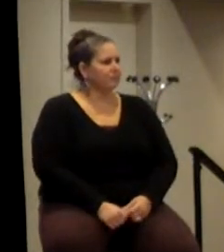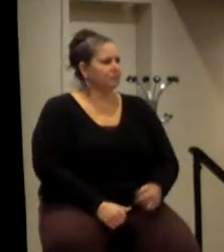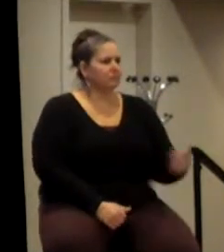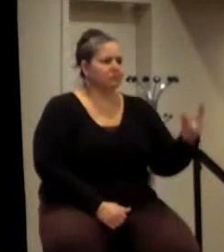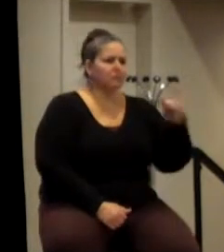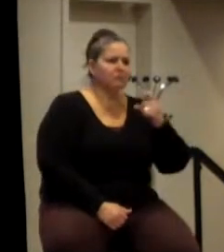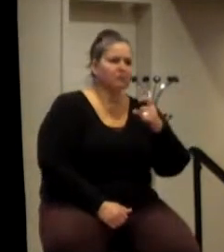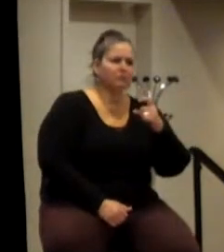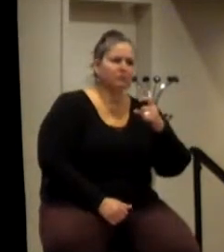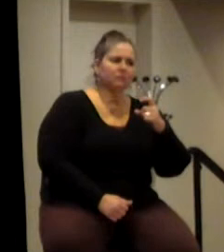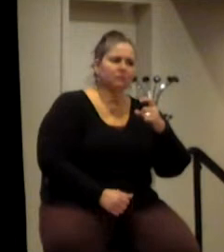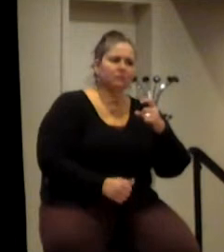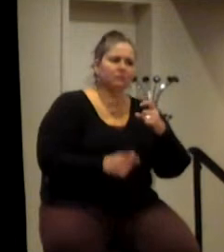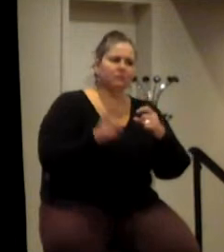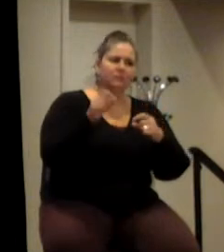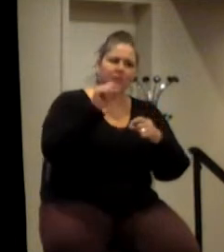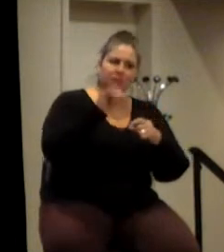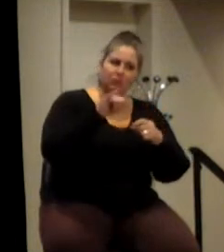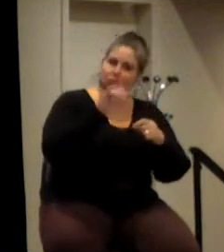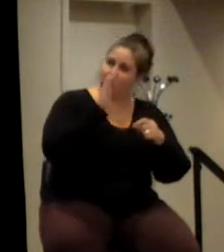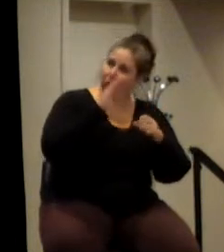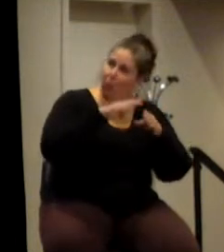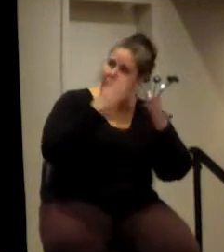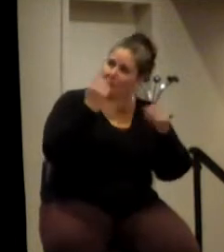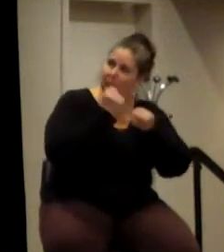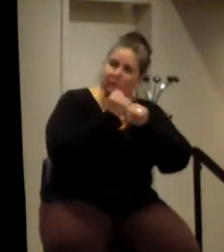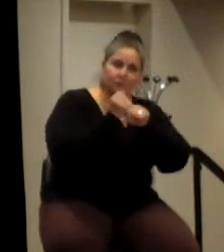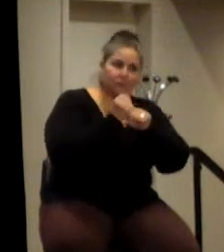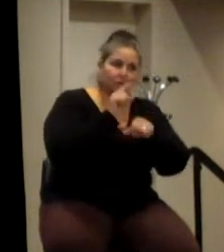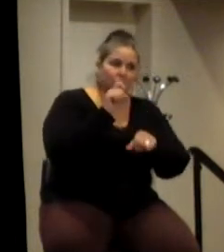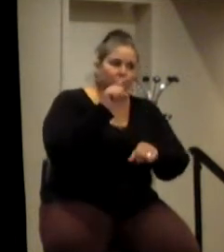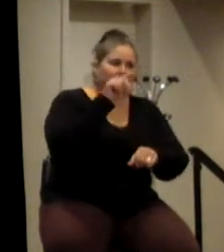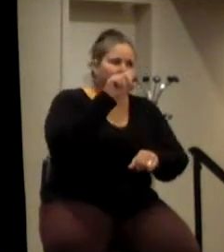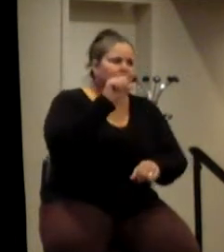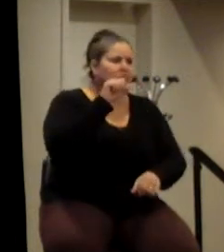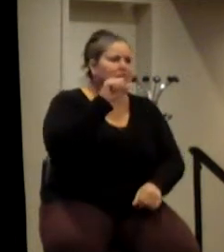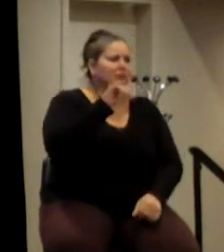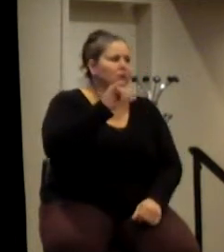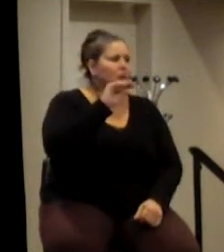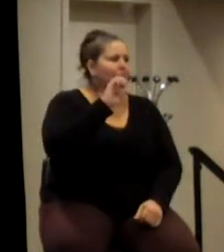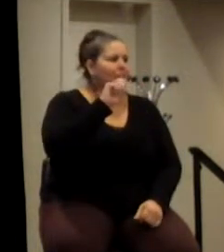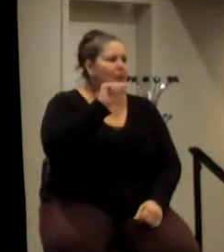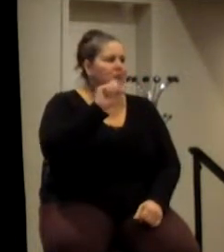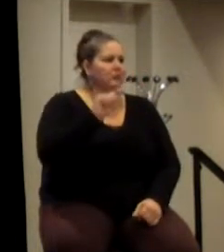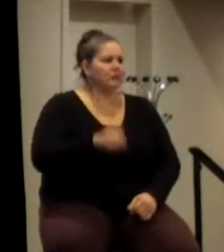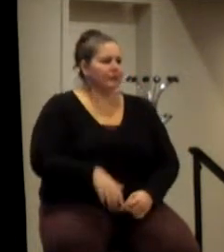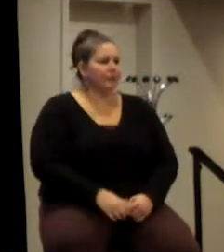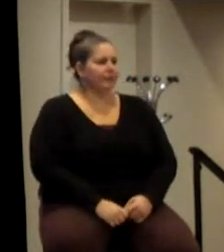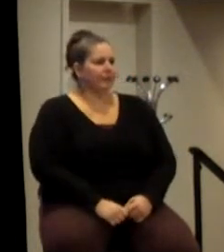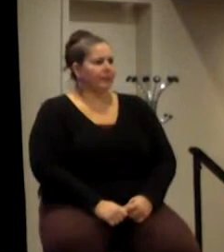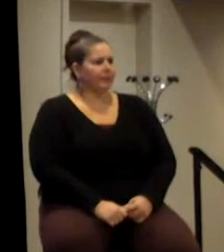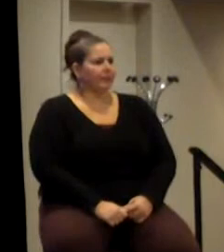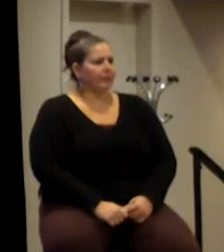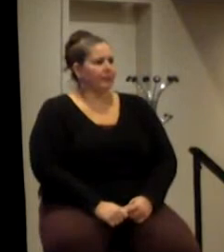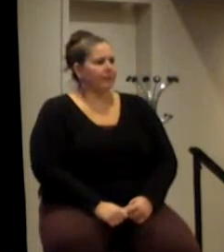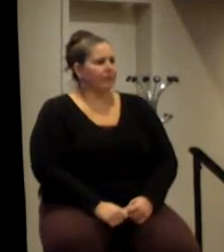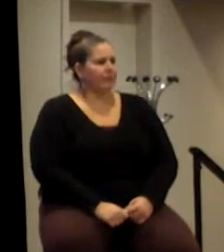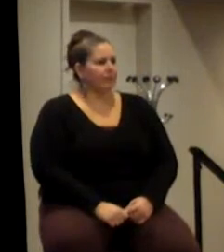about what their thought process is and how their business model would work with testing, but they'll be allowed to have